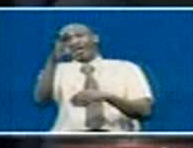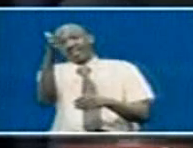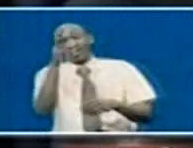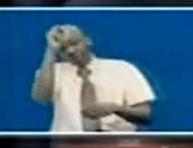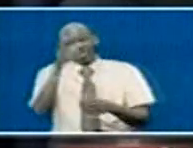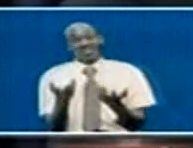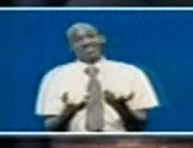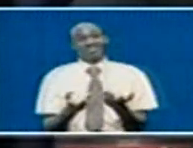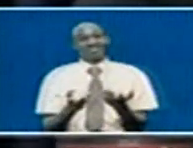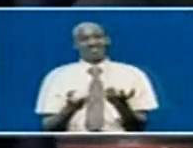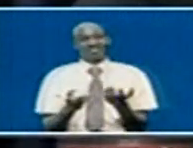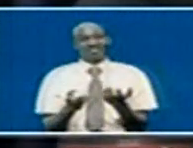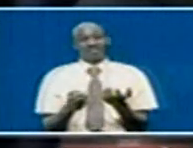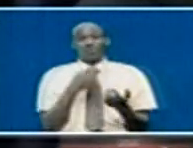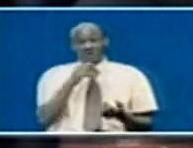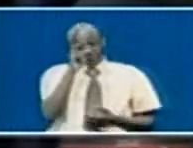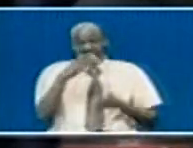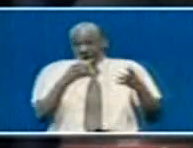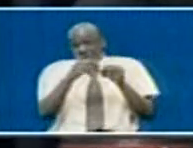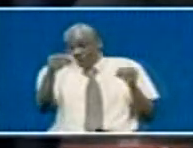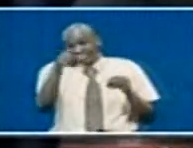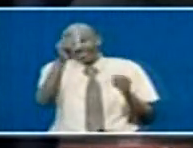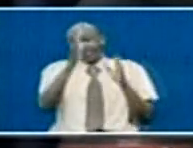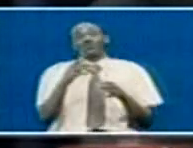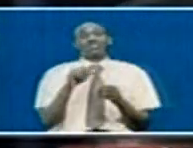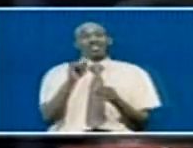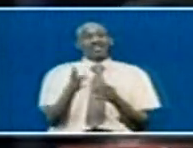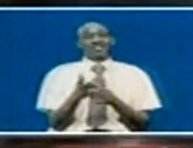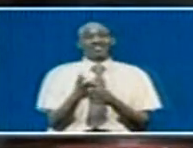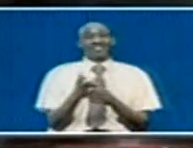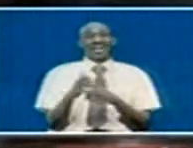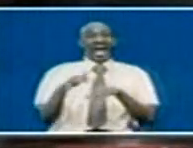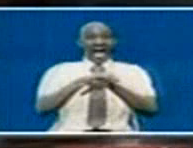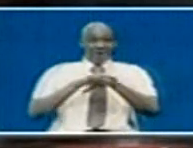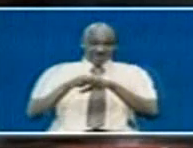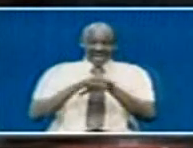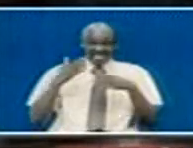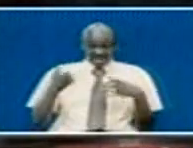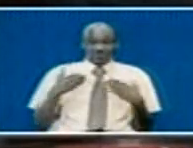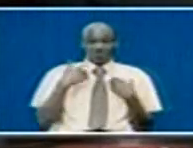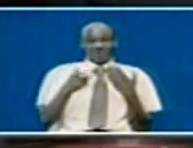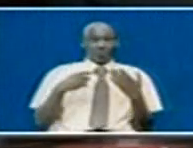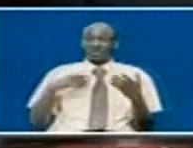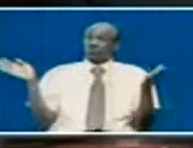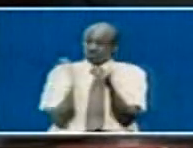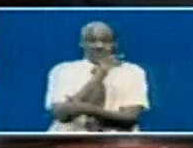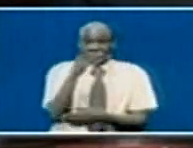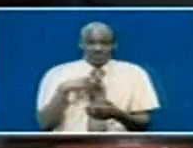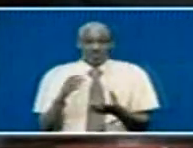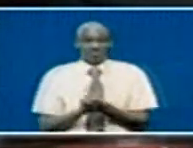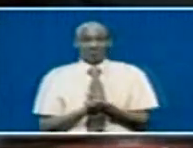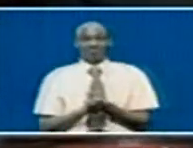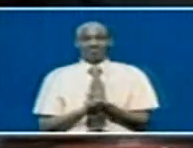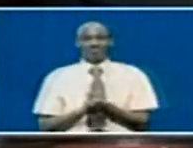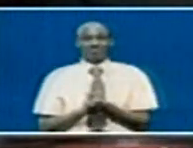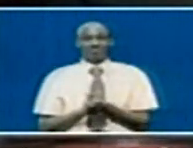north, yeah. Okay. Let's see how long that caliphate will last. The continent is determined to get rid of these people. Let's wait